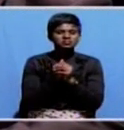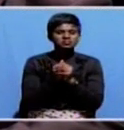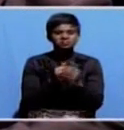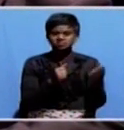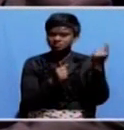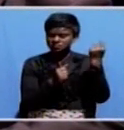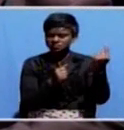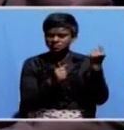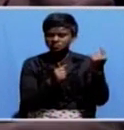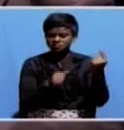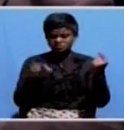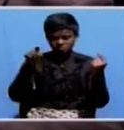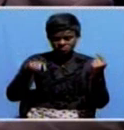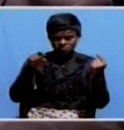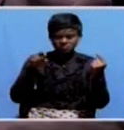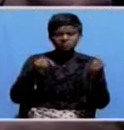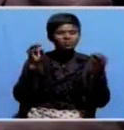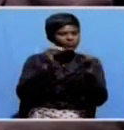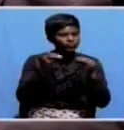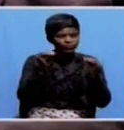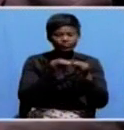one needed a monitoring mechanism